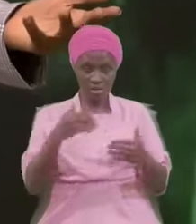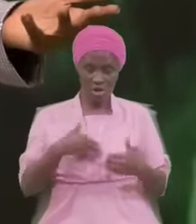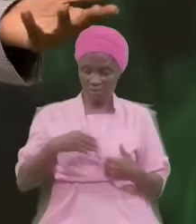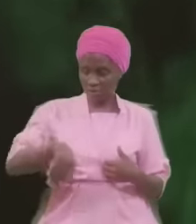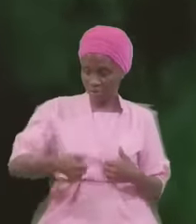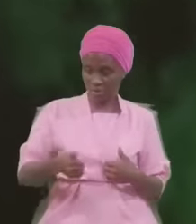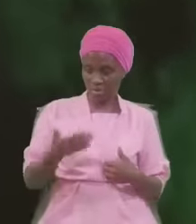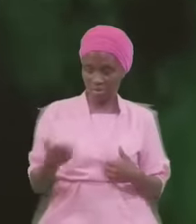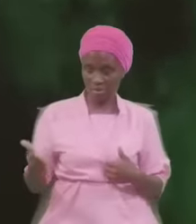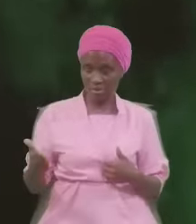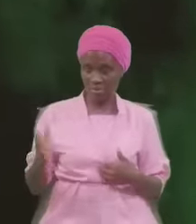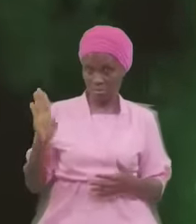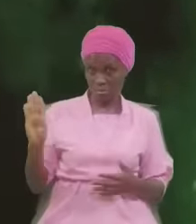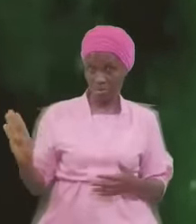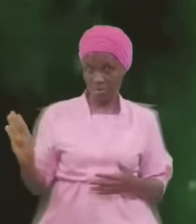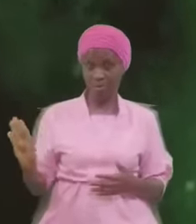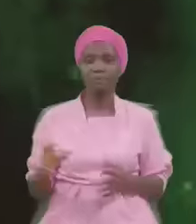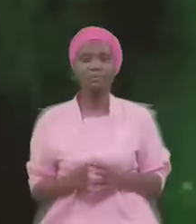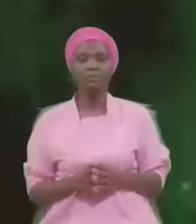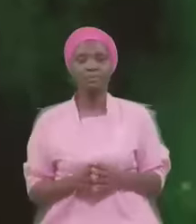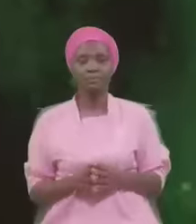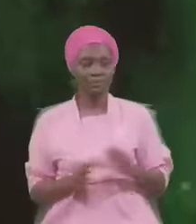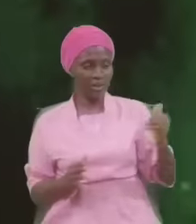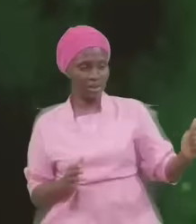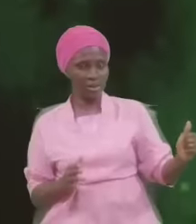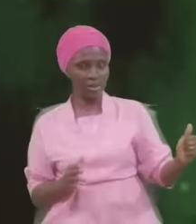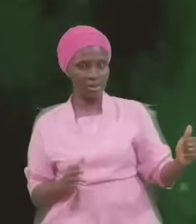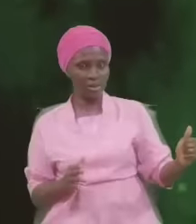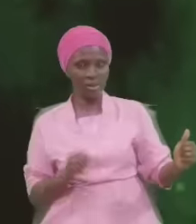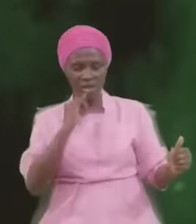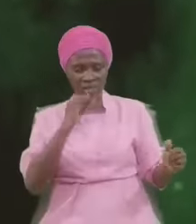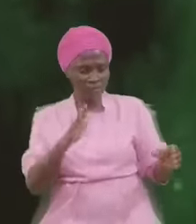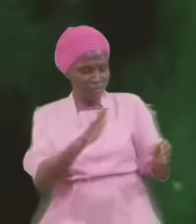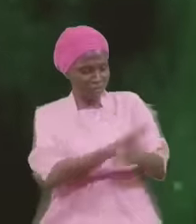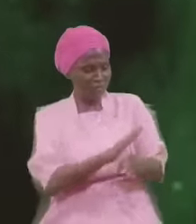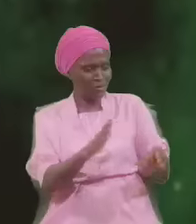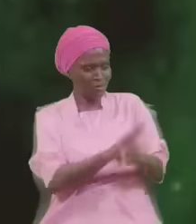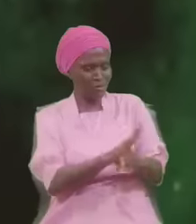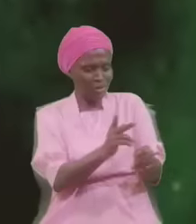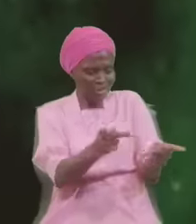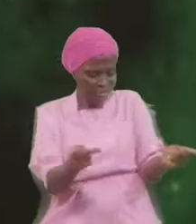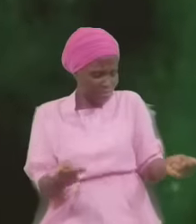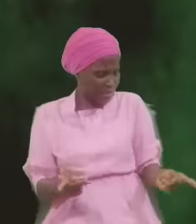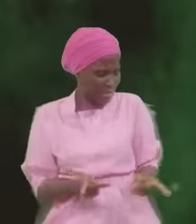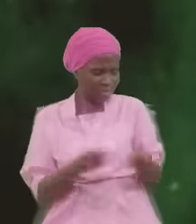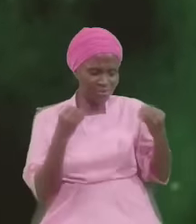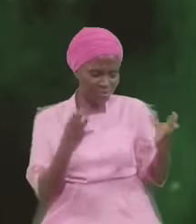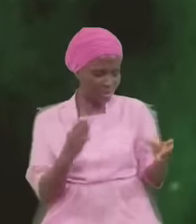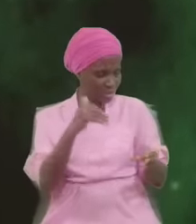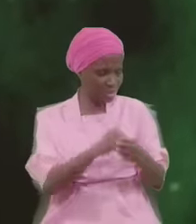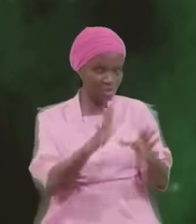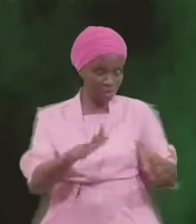thing, let's call it B. A is occupying too much space in your